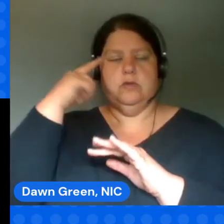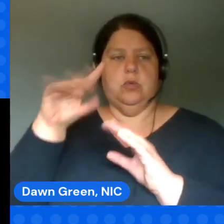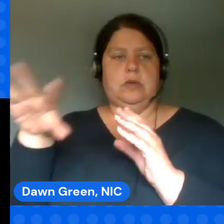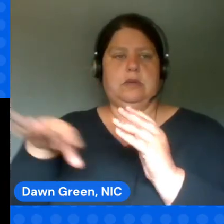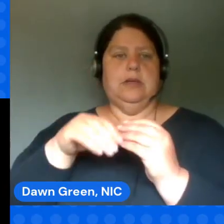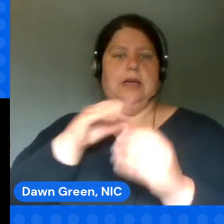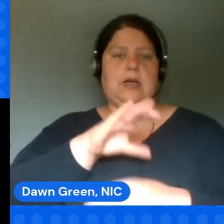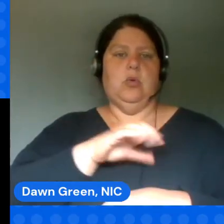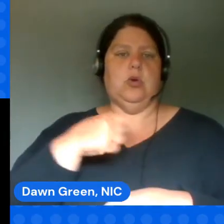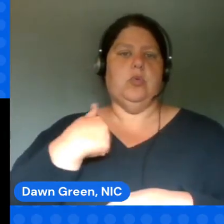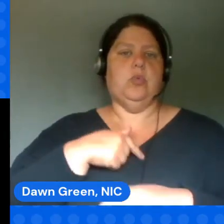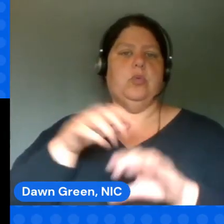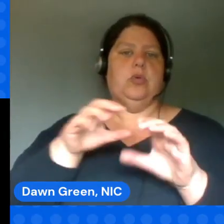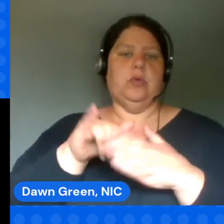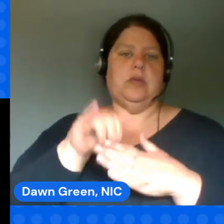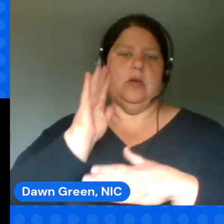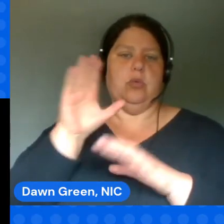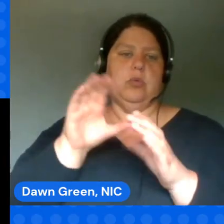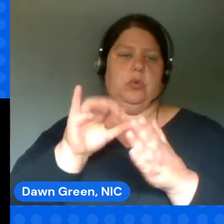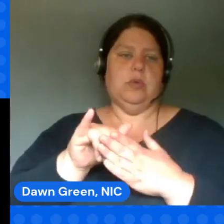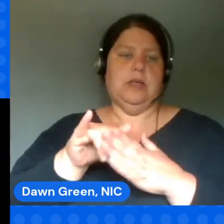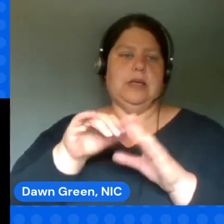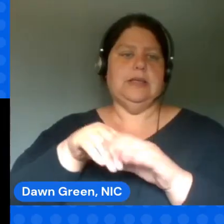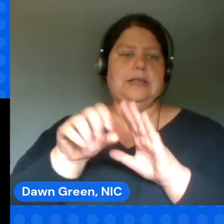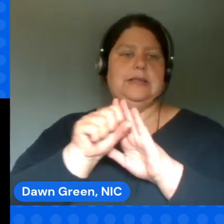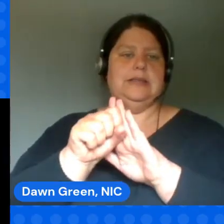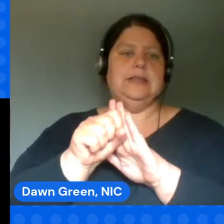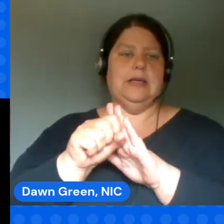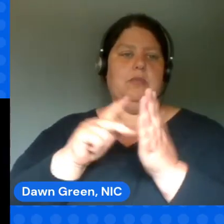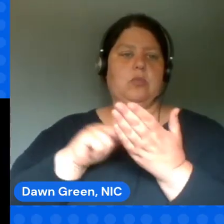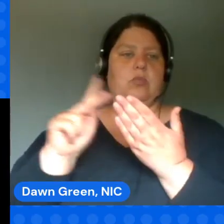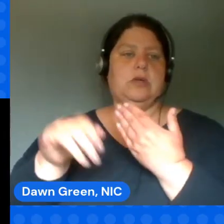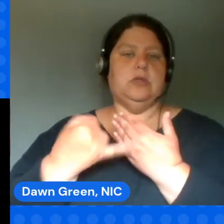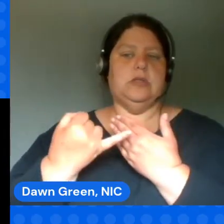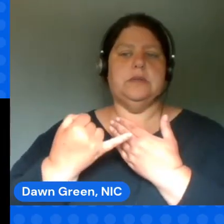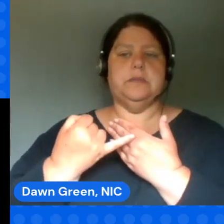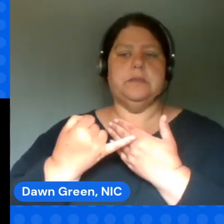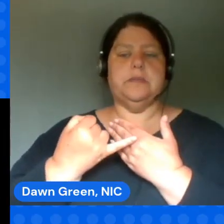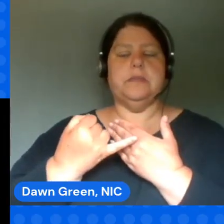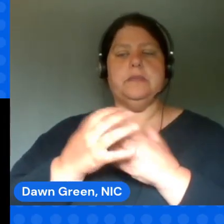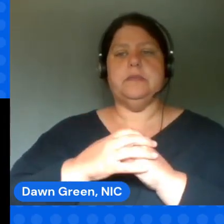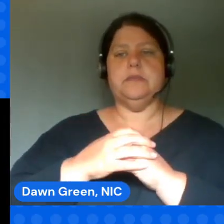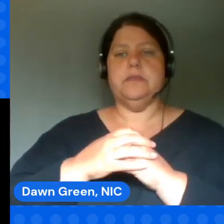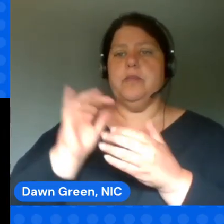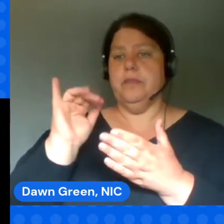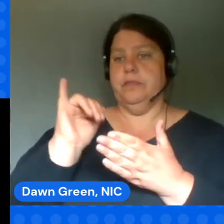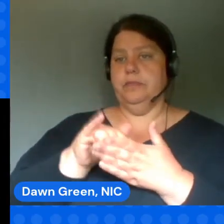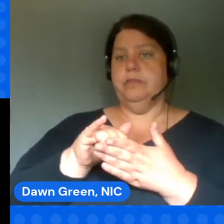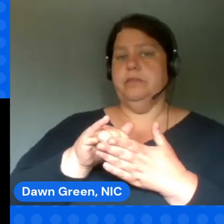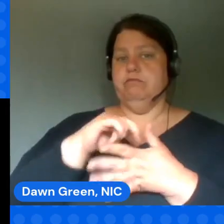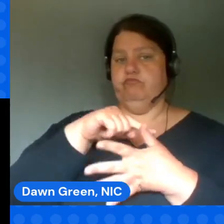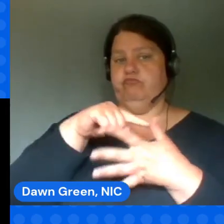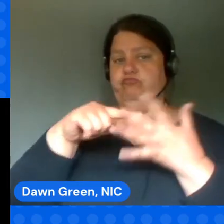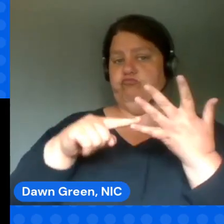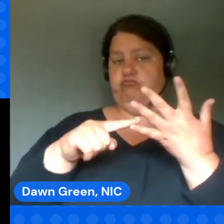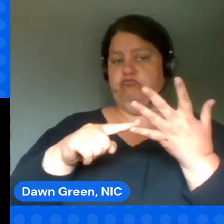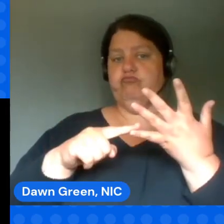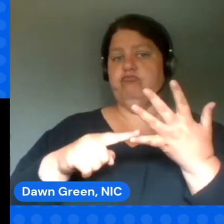done, we will be doing in the sample project. And so these are the main functions within